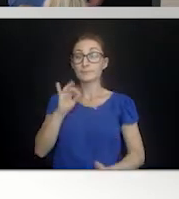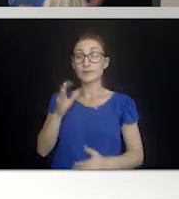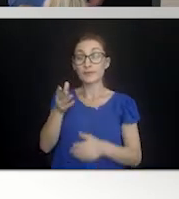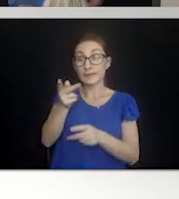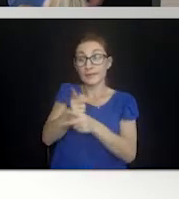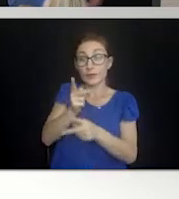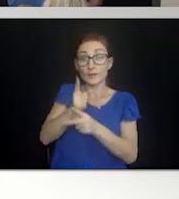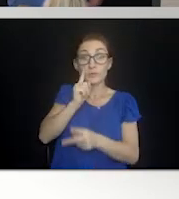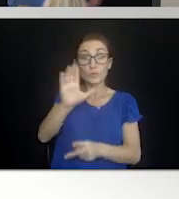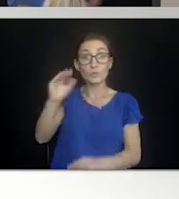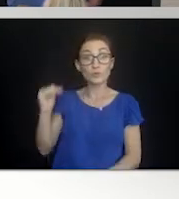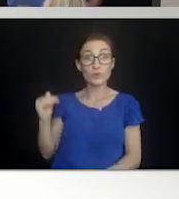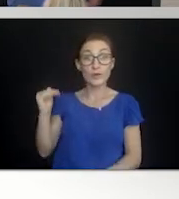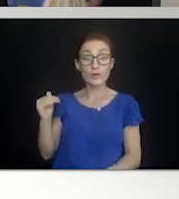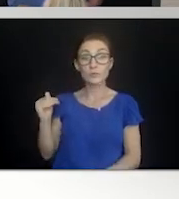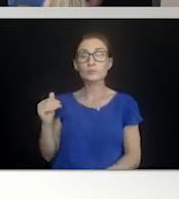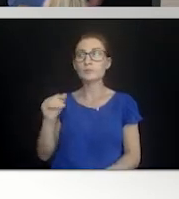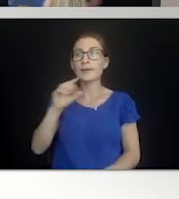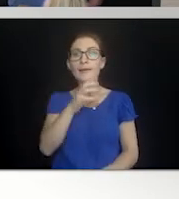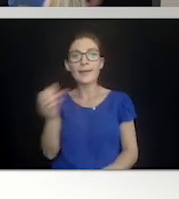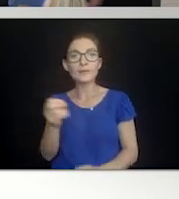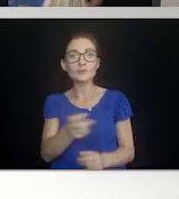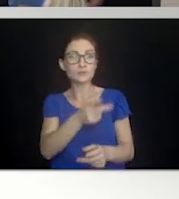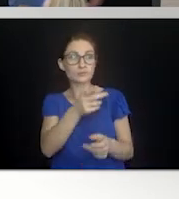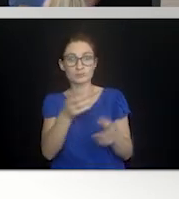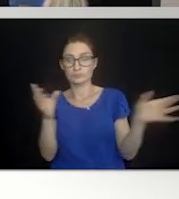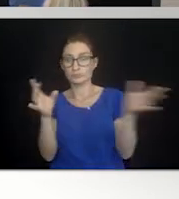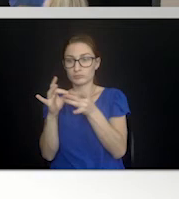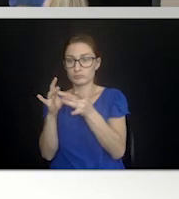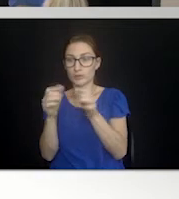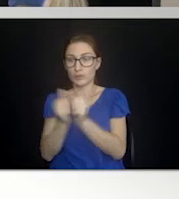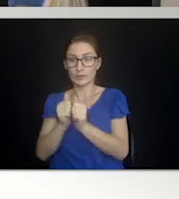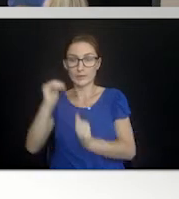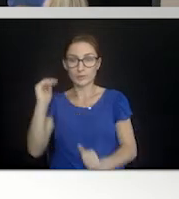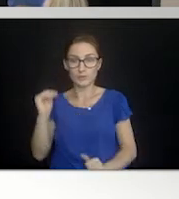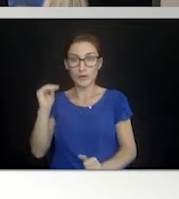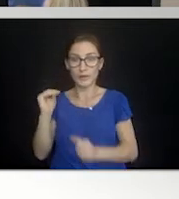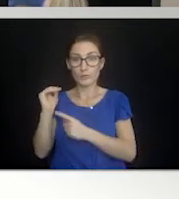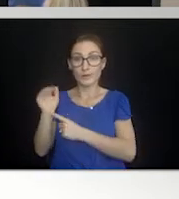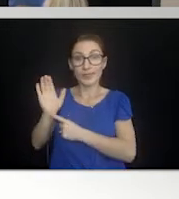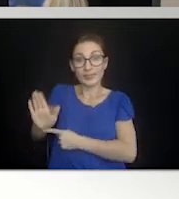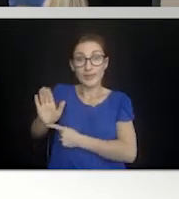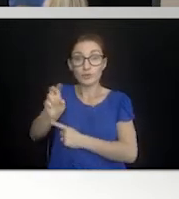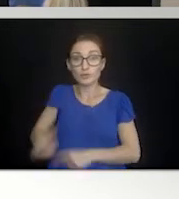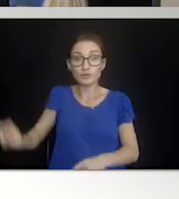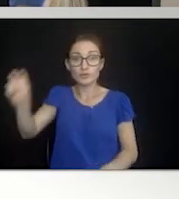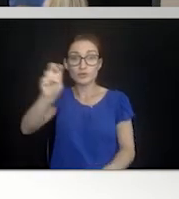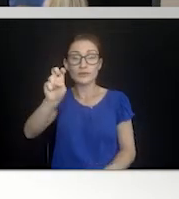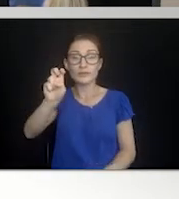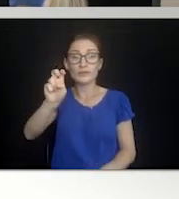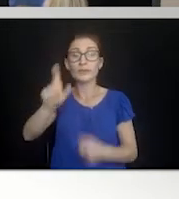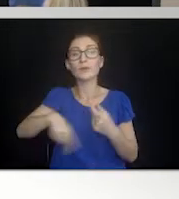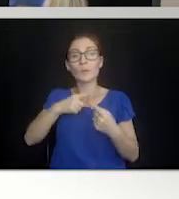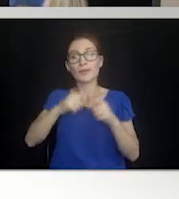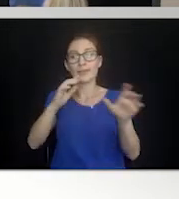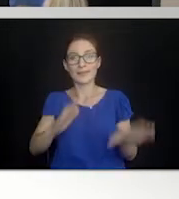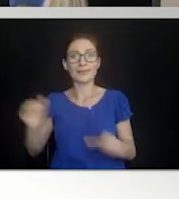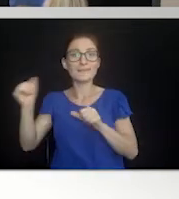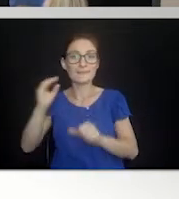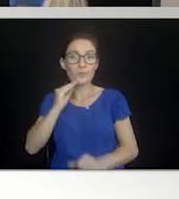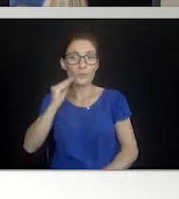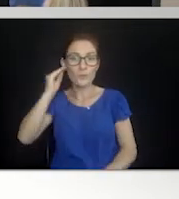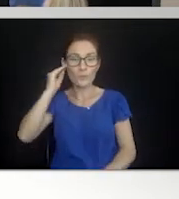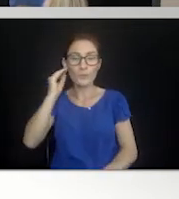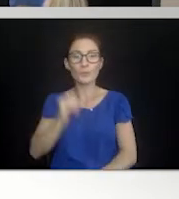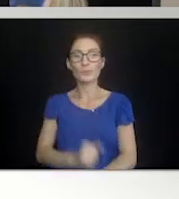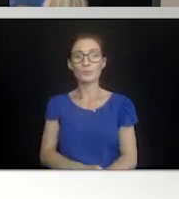going to be caring for your child and for you to stay connected with your child at any point in their journey when they do leave their